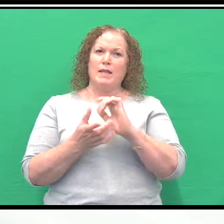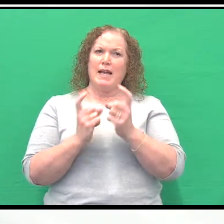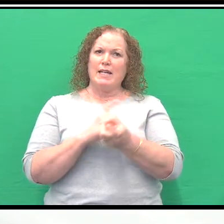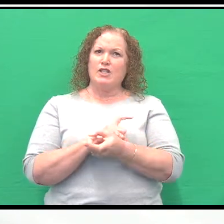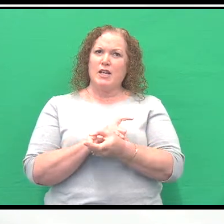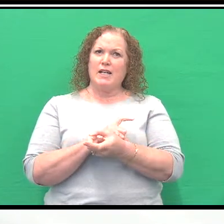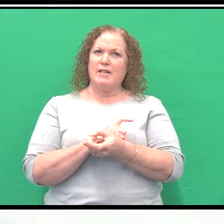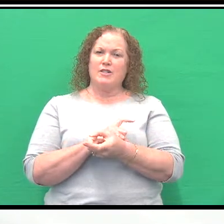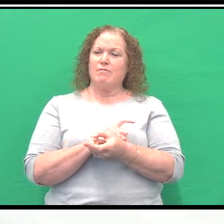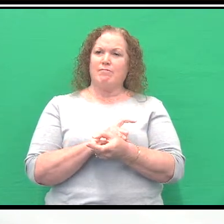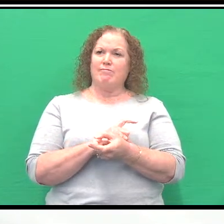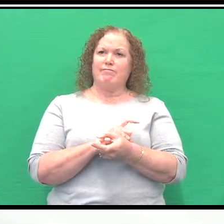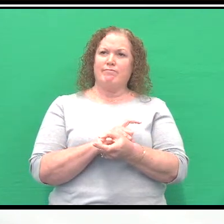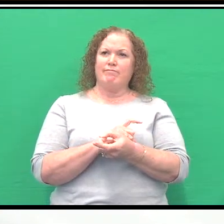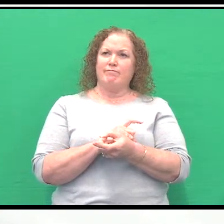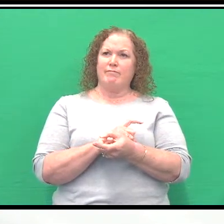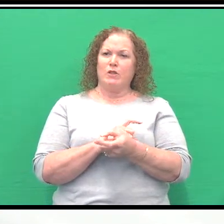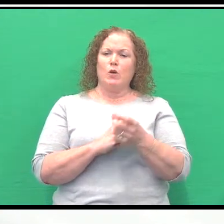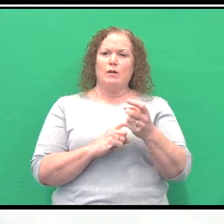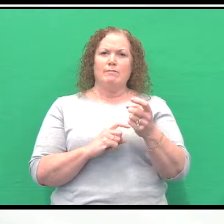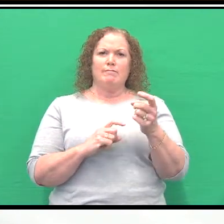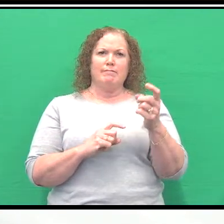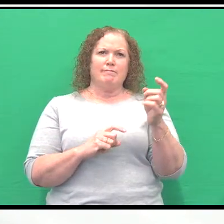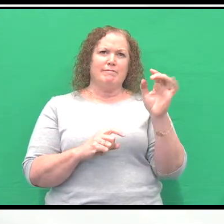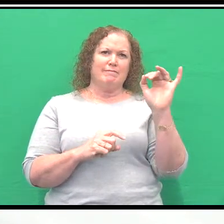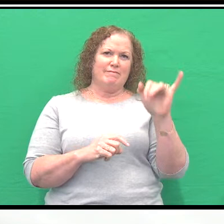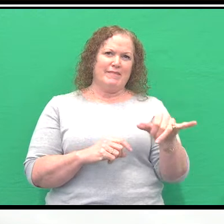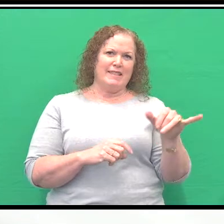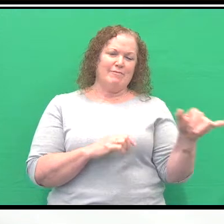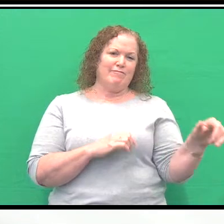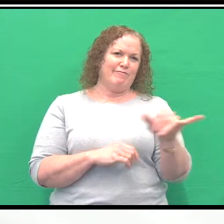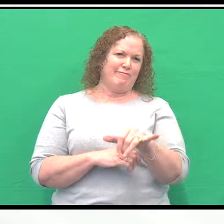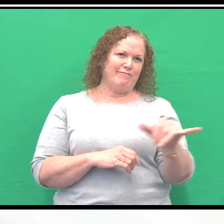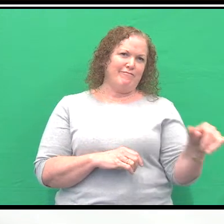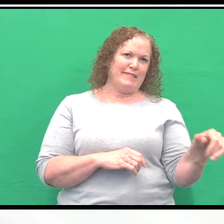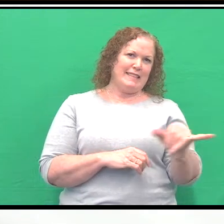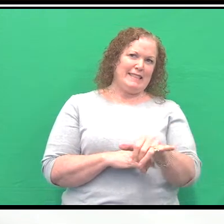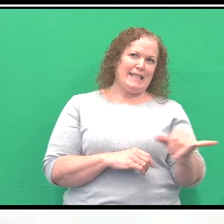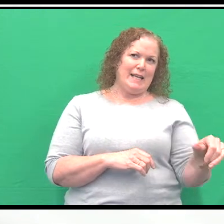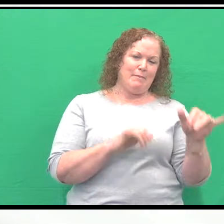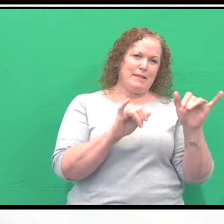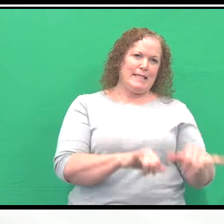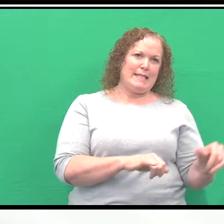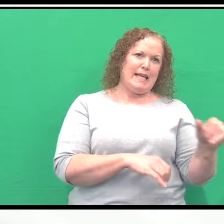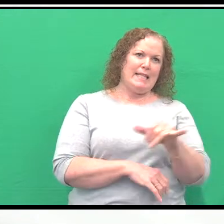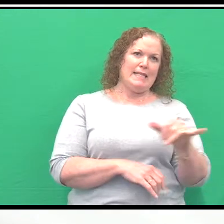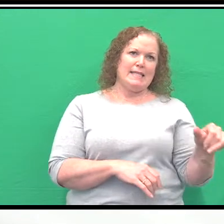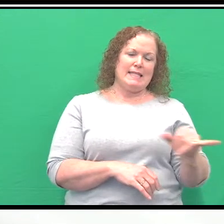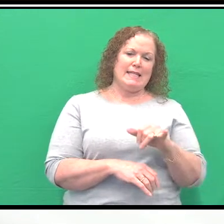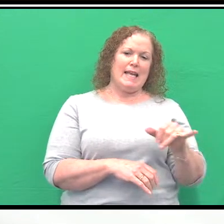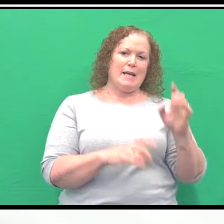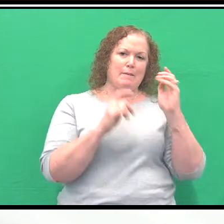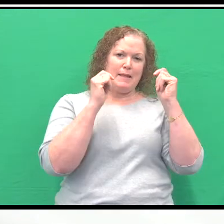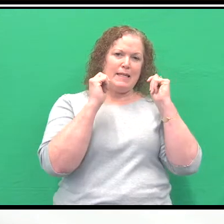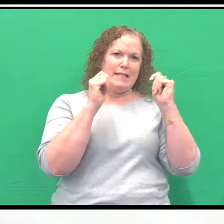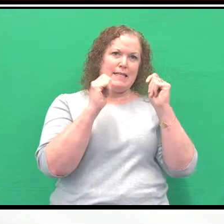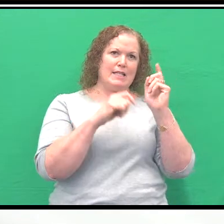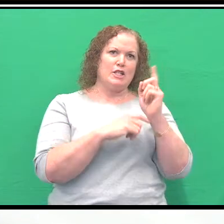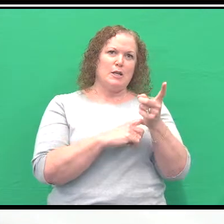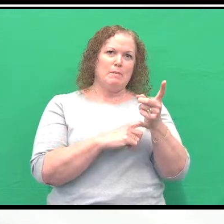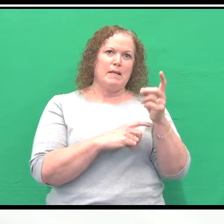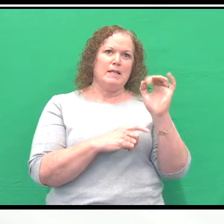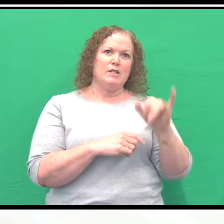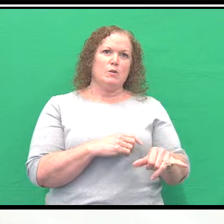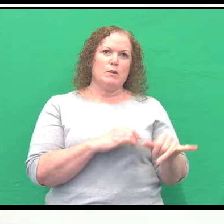that pretty much stays the same? Yeah, Stays. that'll stay the same. The instructional minutes, it for middle and high school